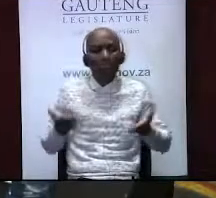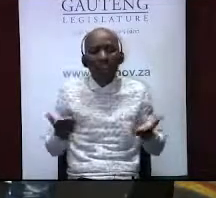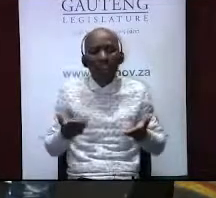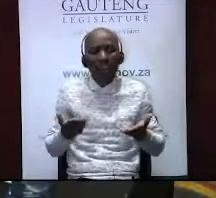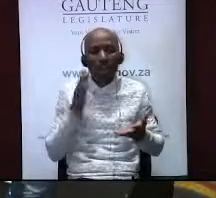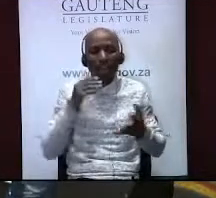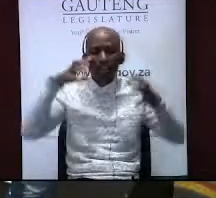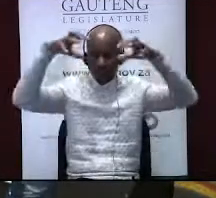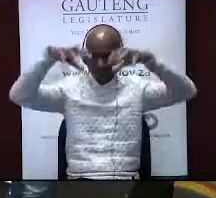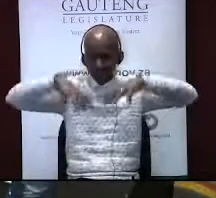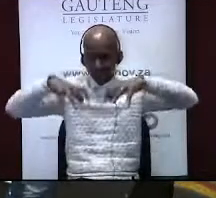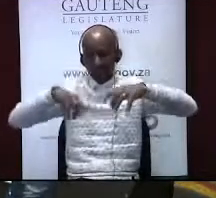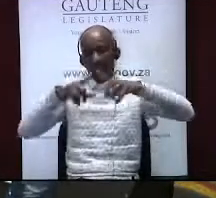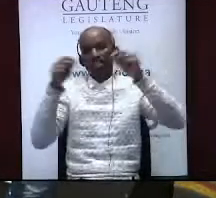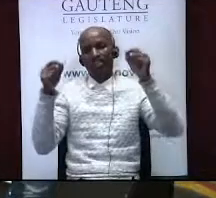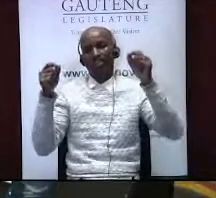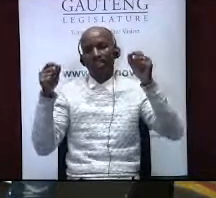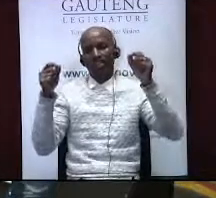We